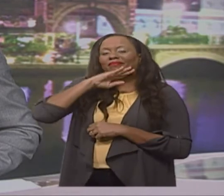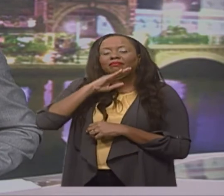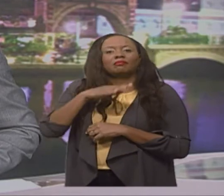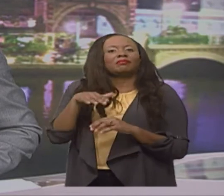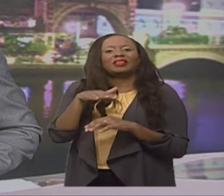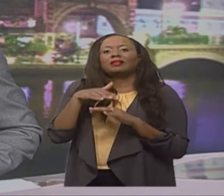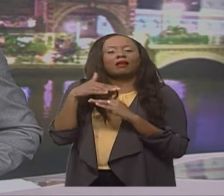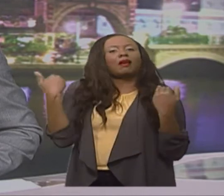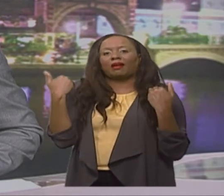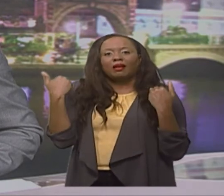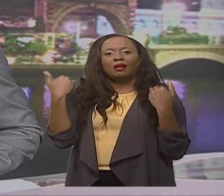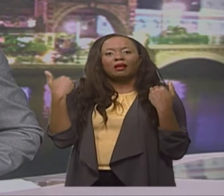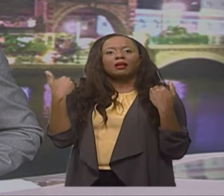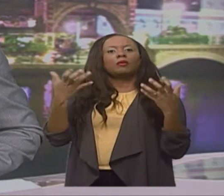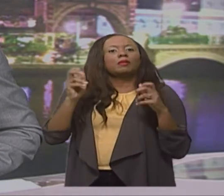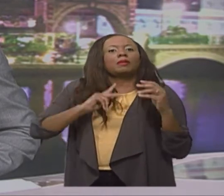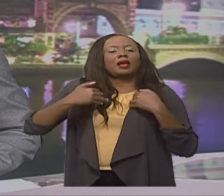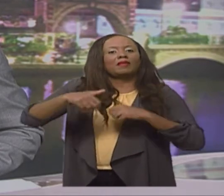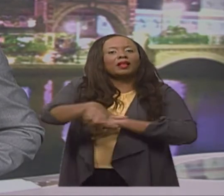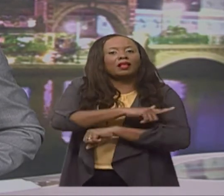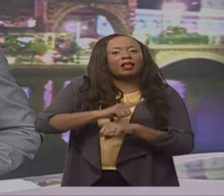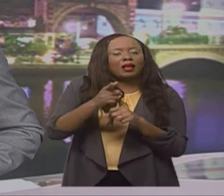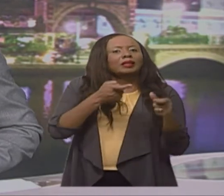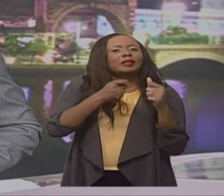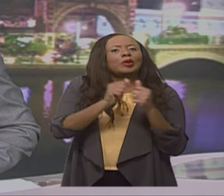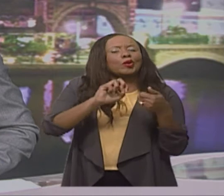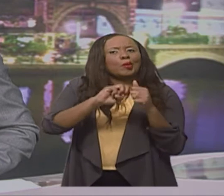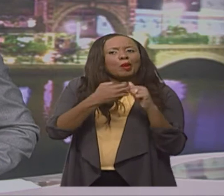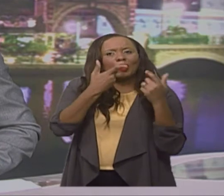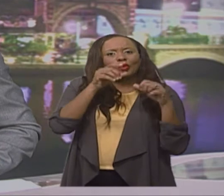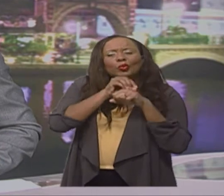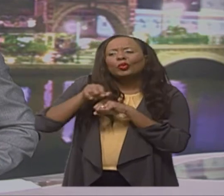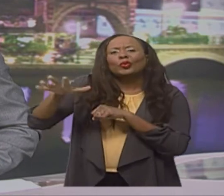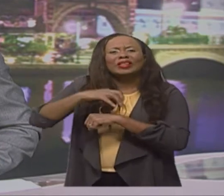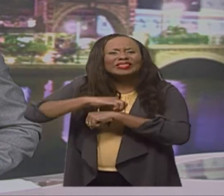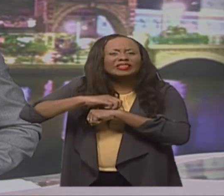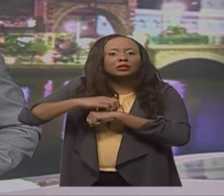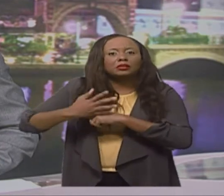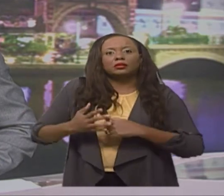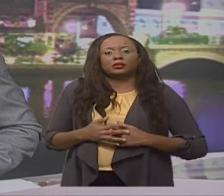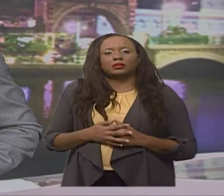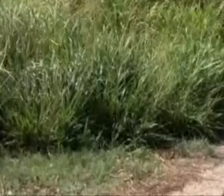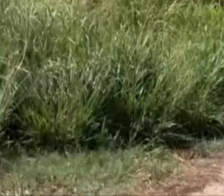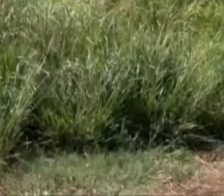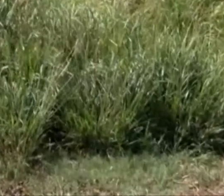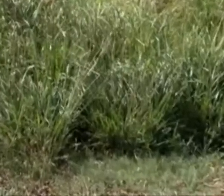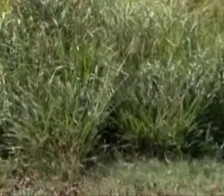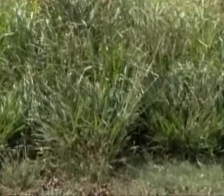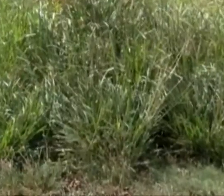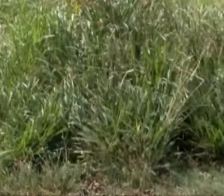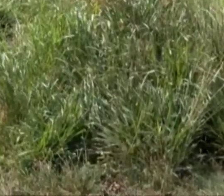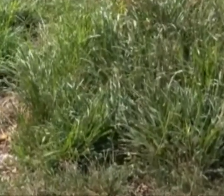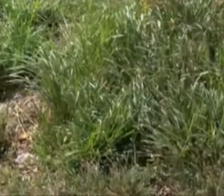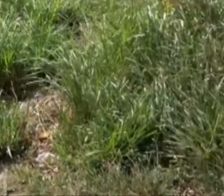want the landowner and the authorities to intervene. We hear more in this Kishmar St. Geest report. This bushy lot at Silver Hill Christchurch is posing